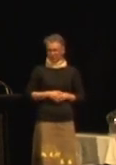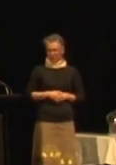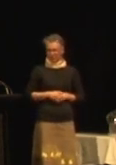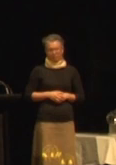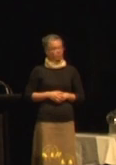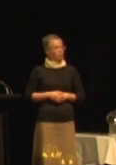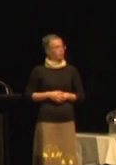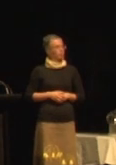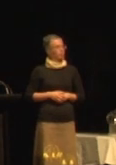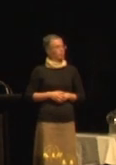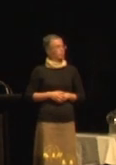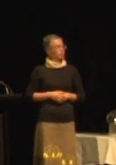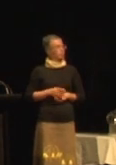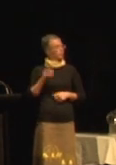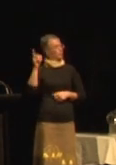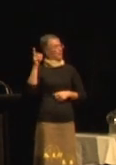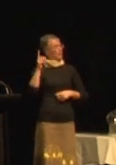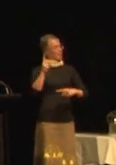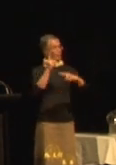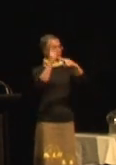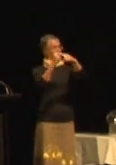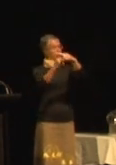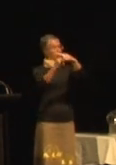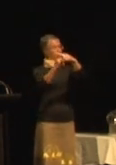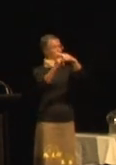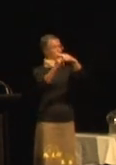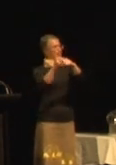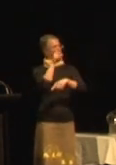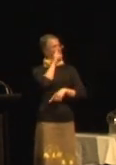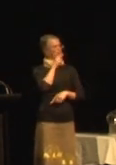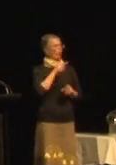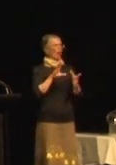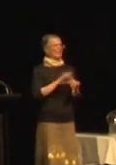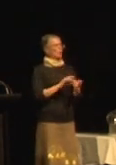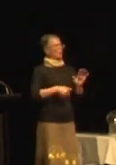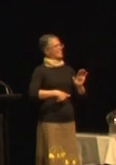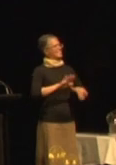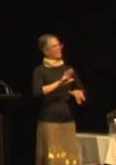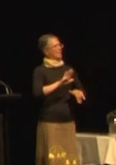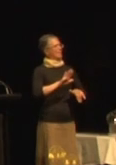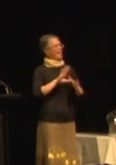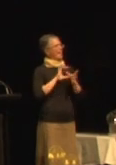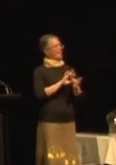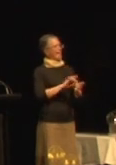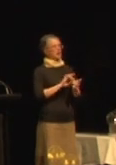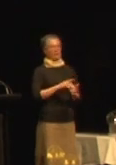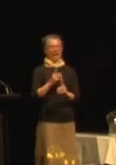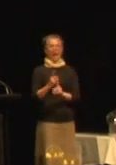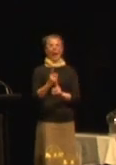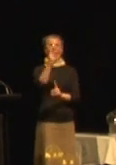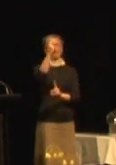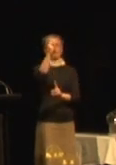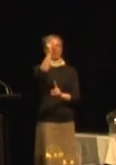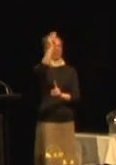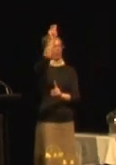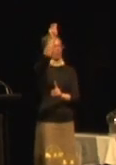an engagement, a matrix about people doing civic engagement. Up and down is thick engagement and